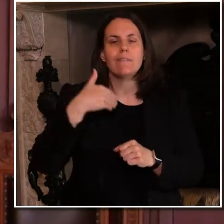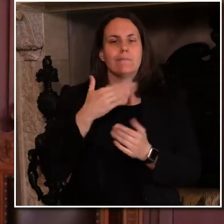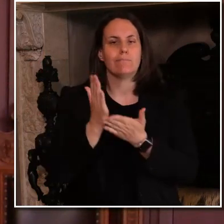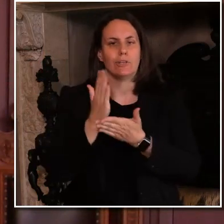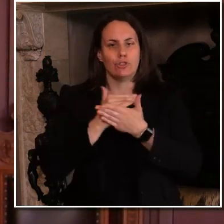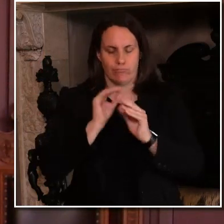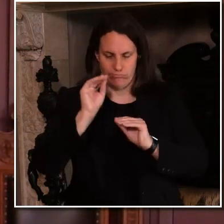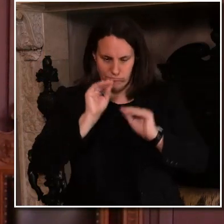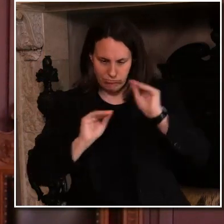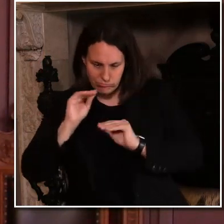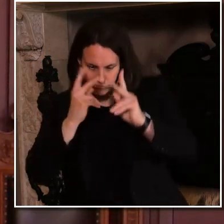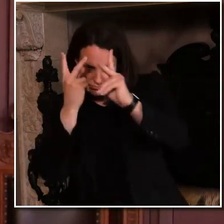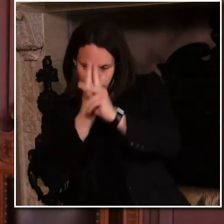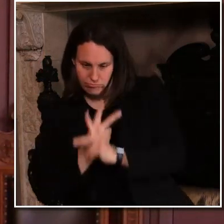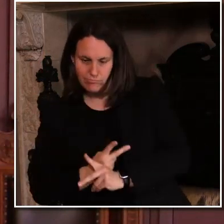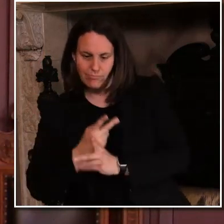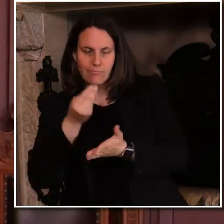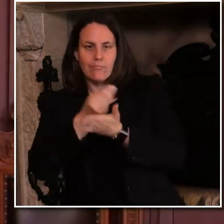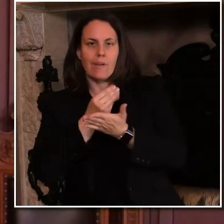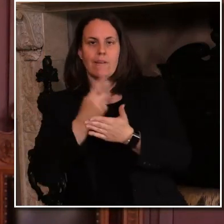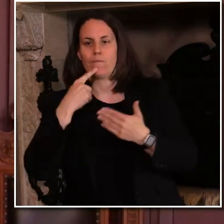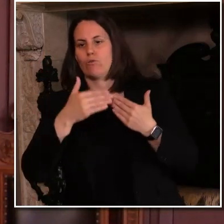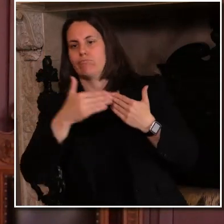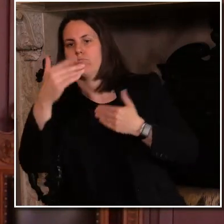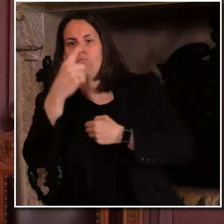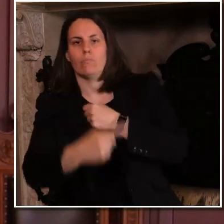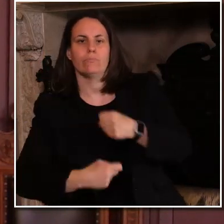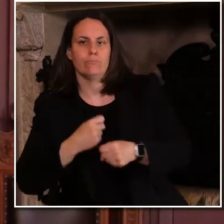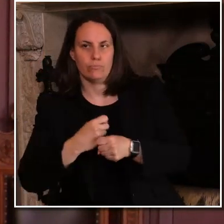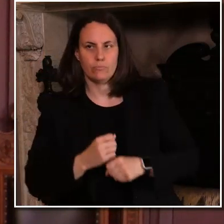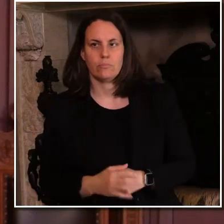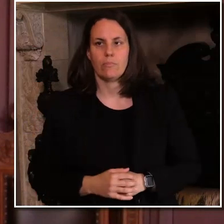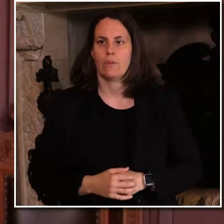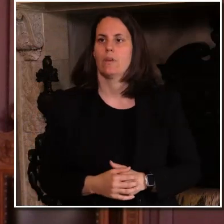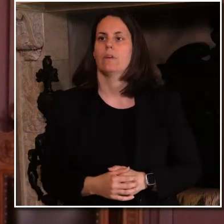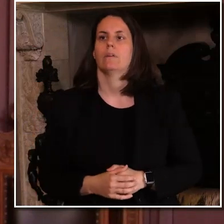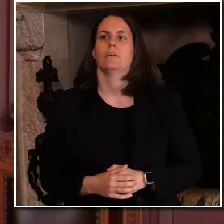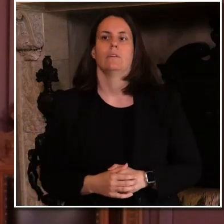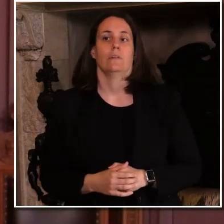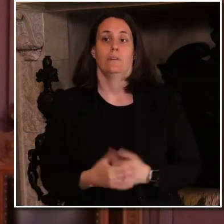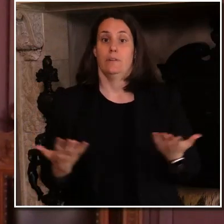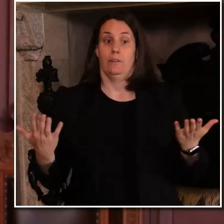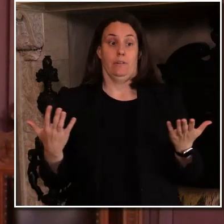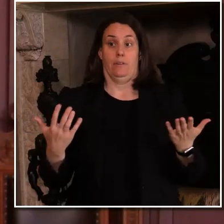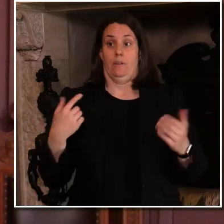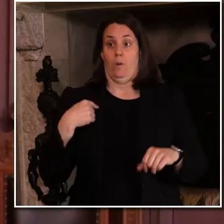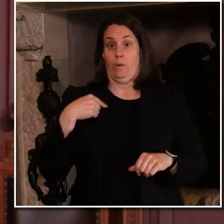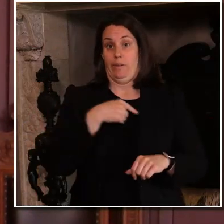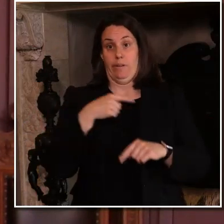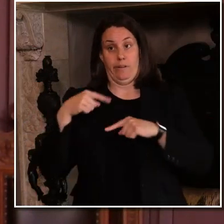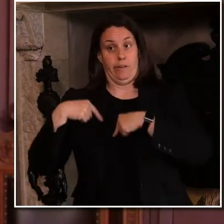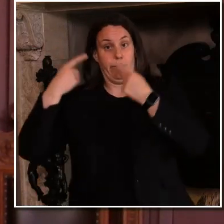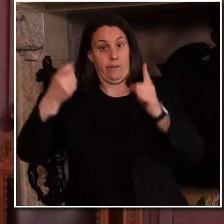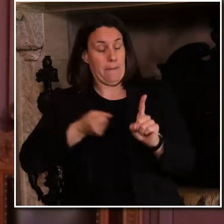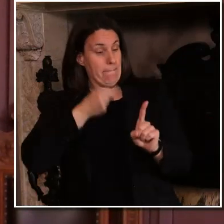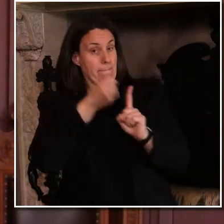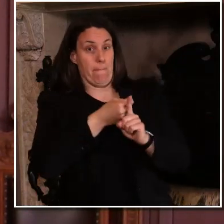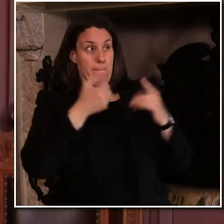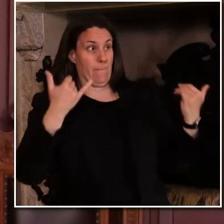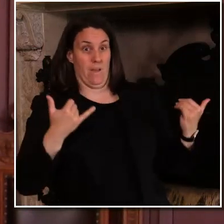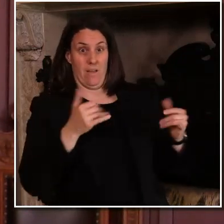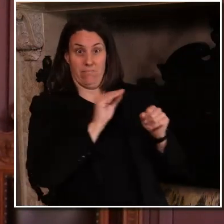this is a first step. Since this pandemic started, we made some changes procedurally in state government around hiring